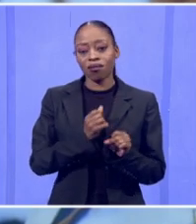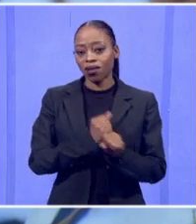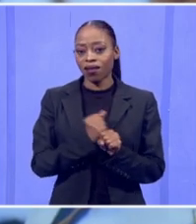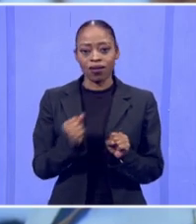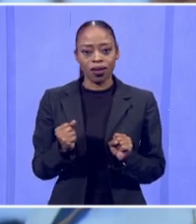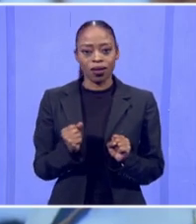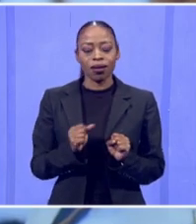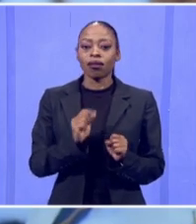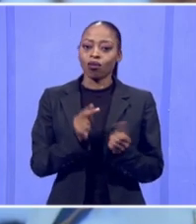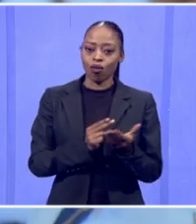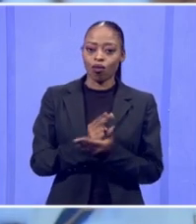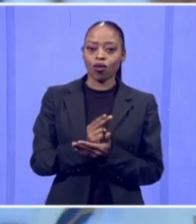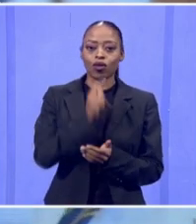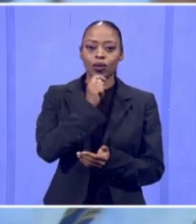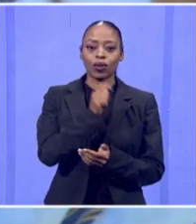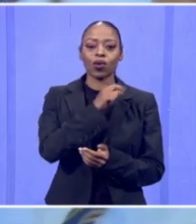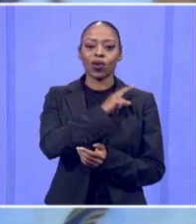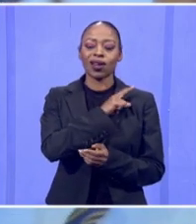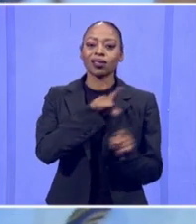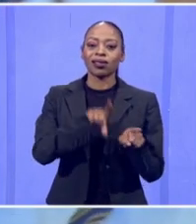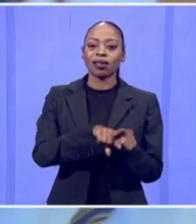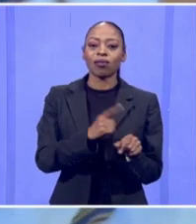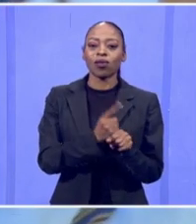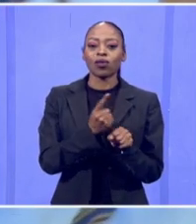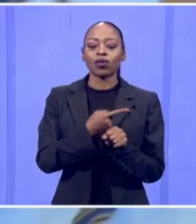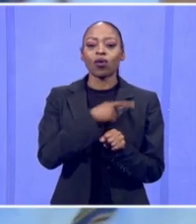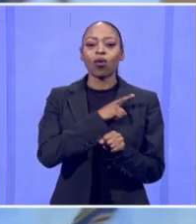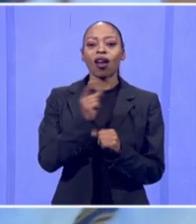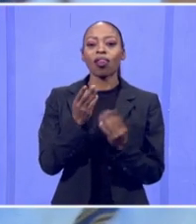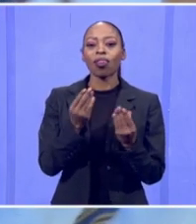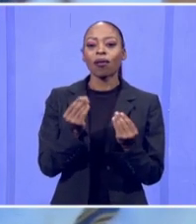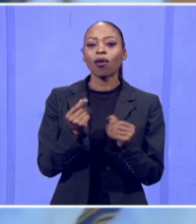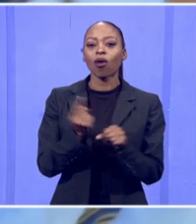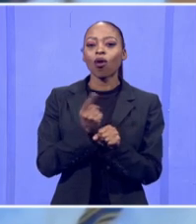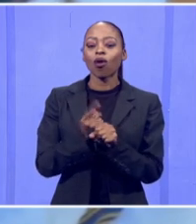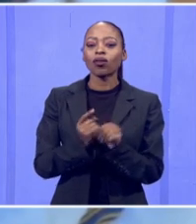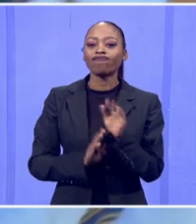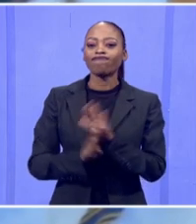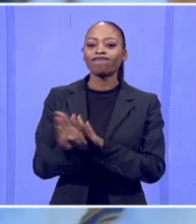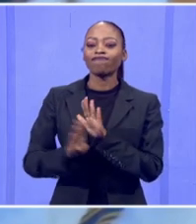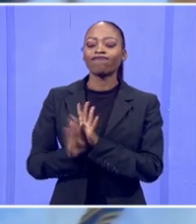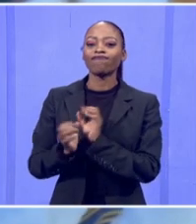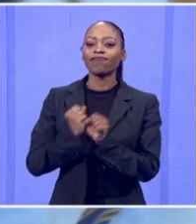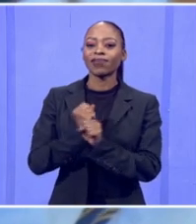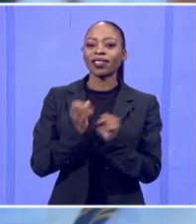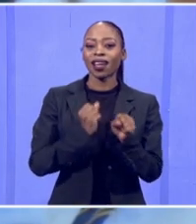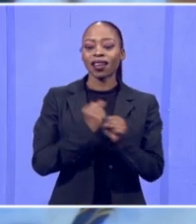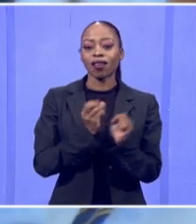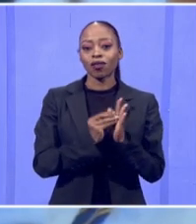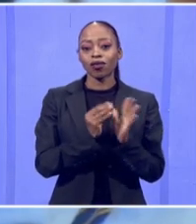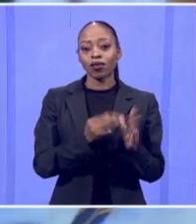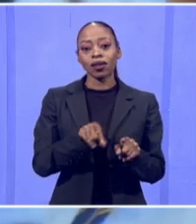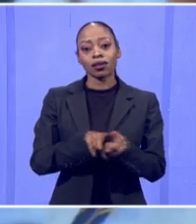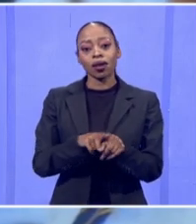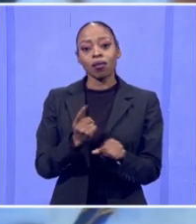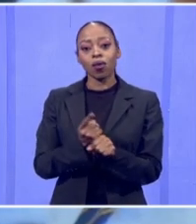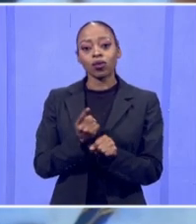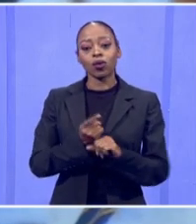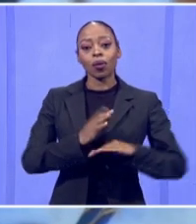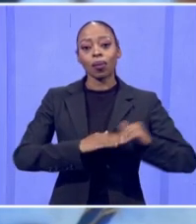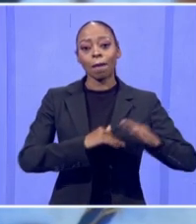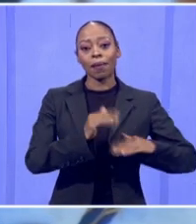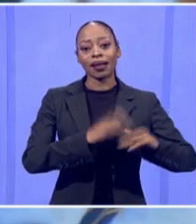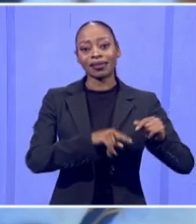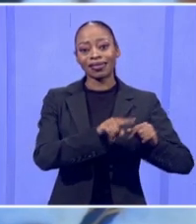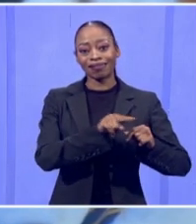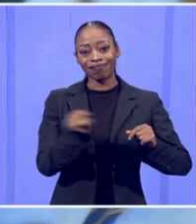you. Because, again, it's the numbers that grow every year of learners, but also the infrastructure, as the minister